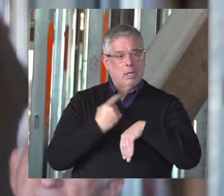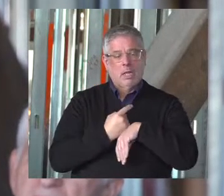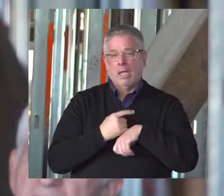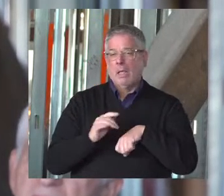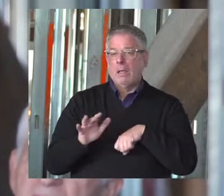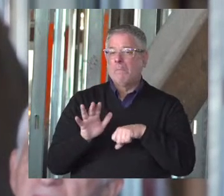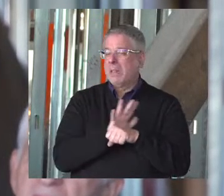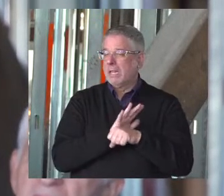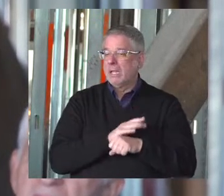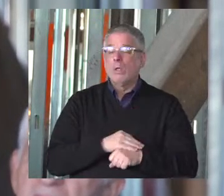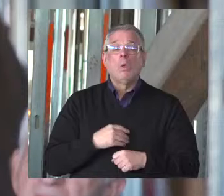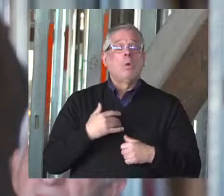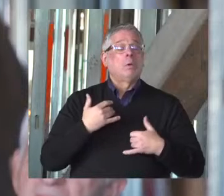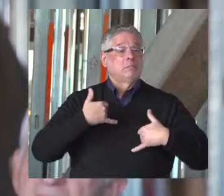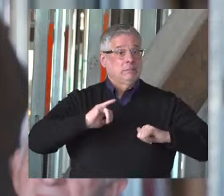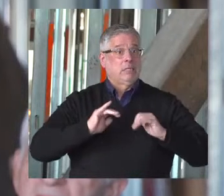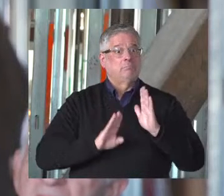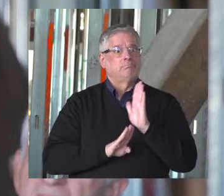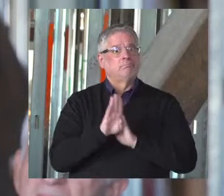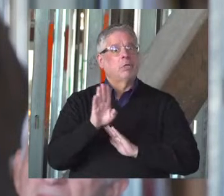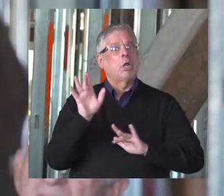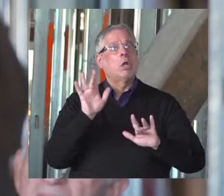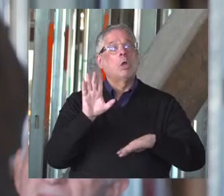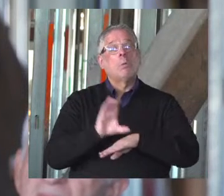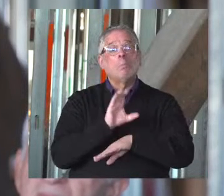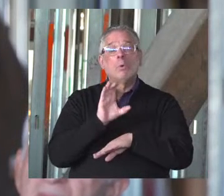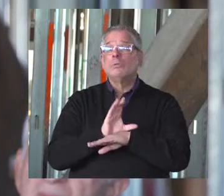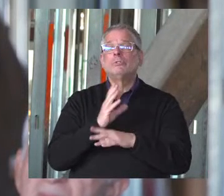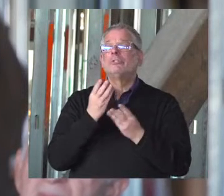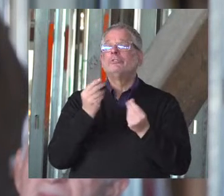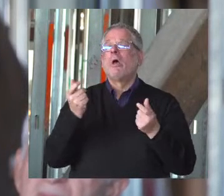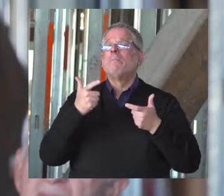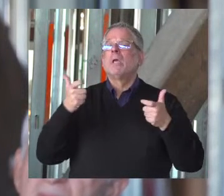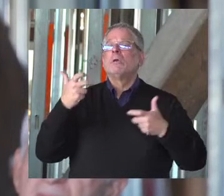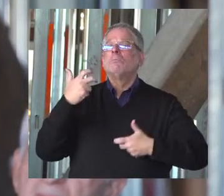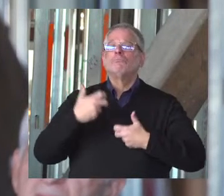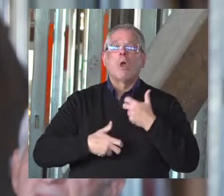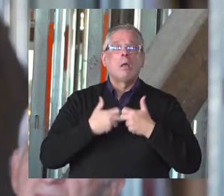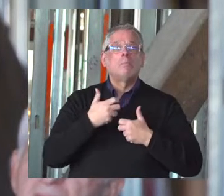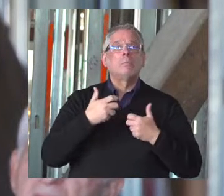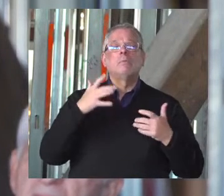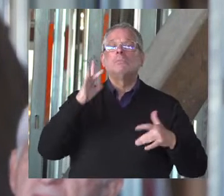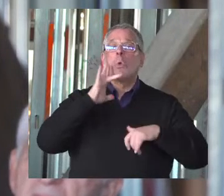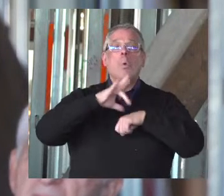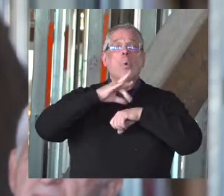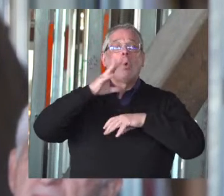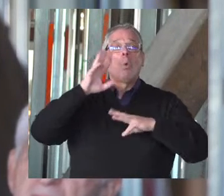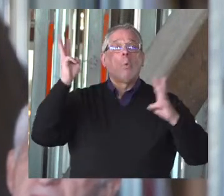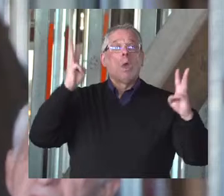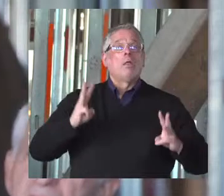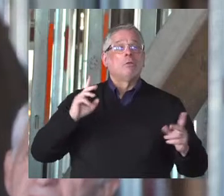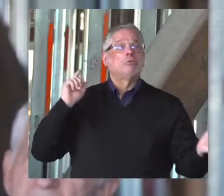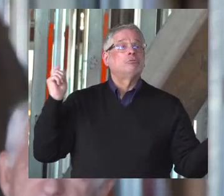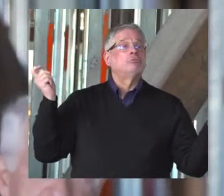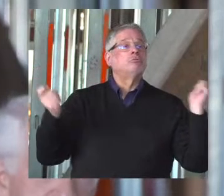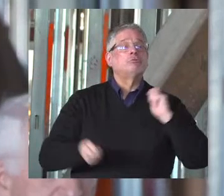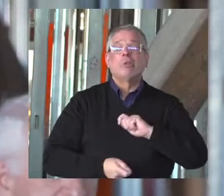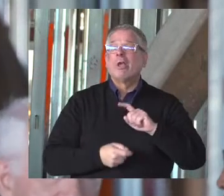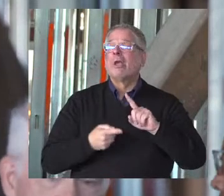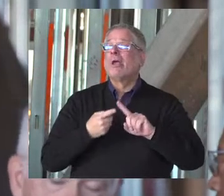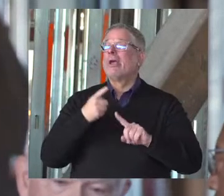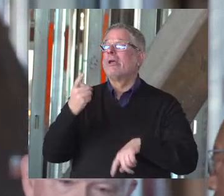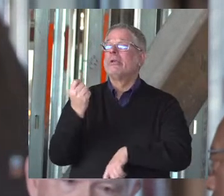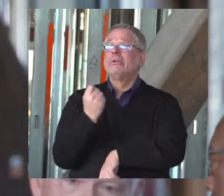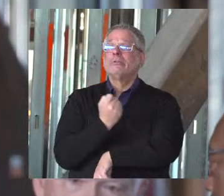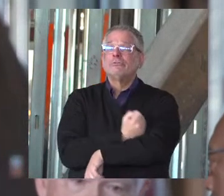completely, and we can build computers that can help solve big problems, reaching from climate change to energy scarcity, drug and